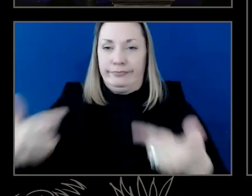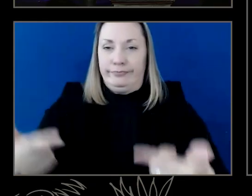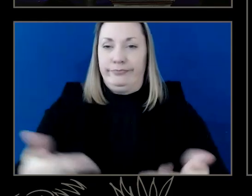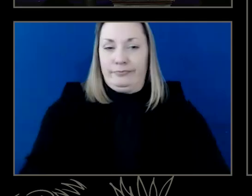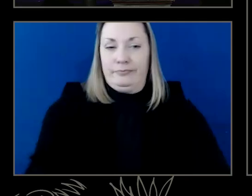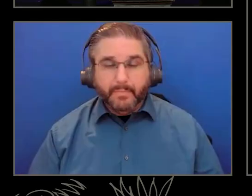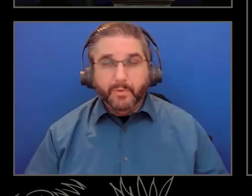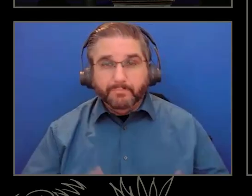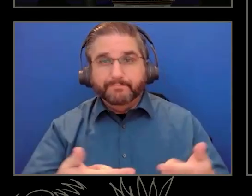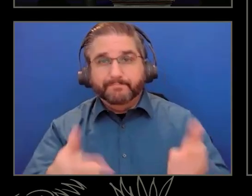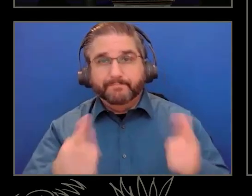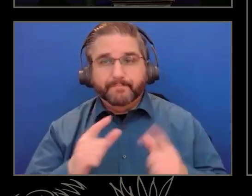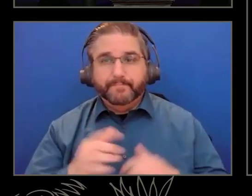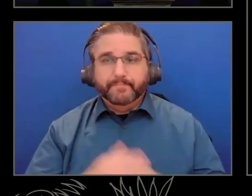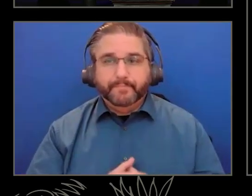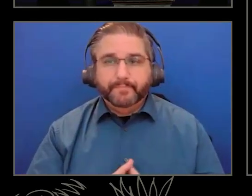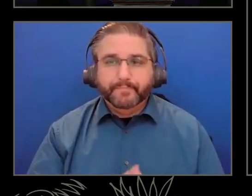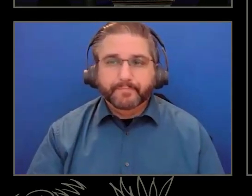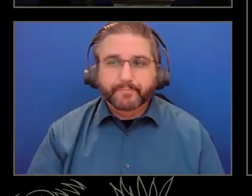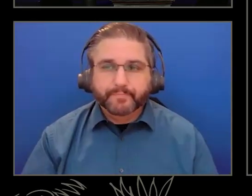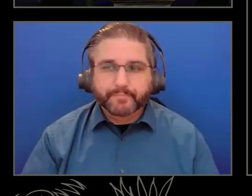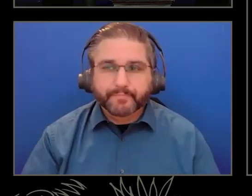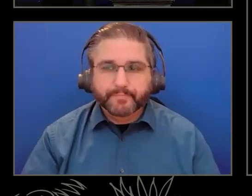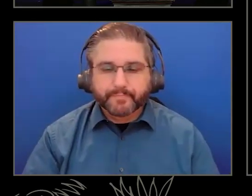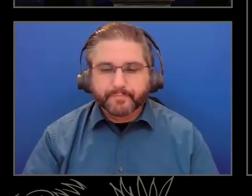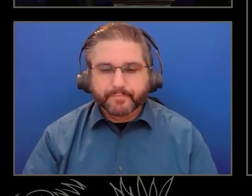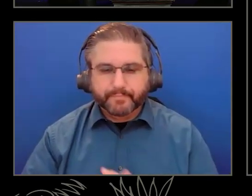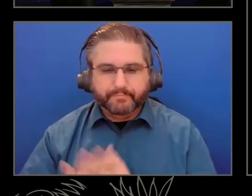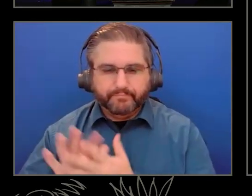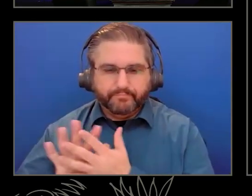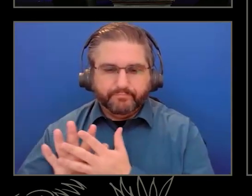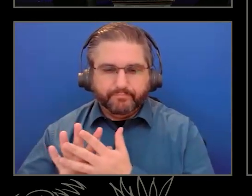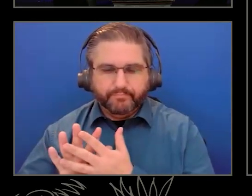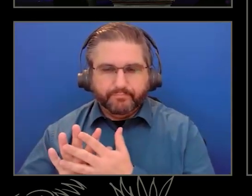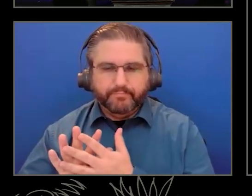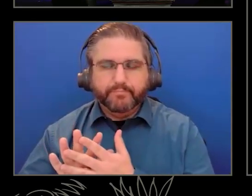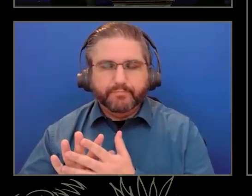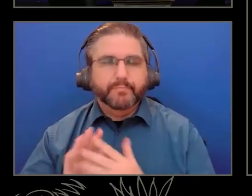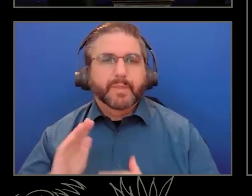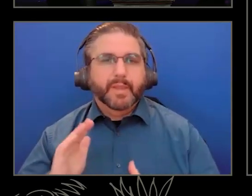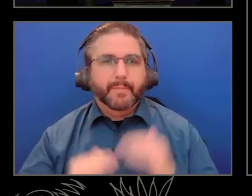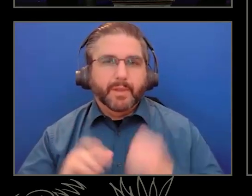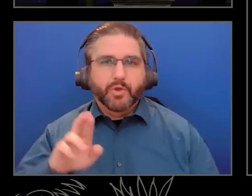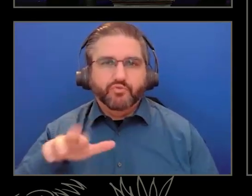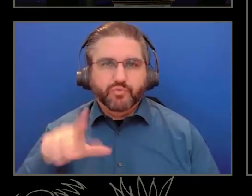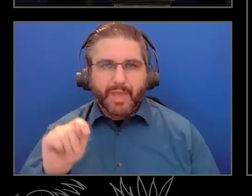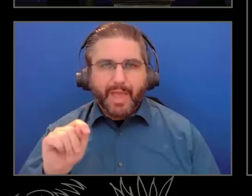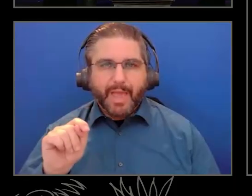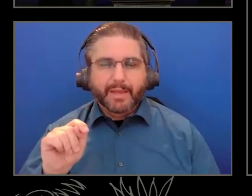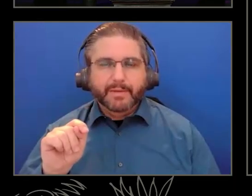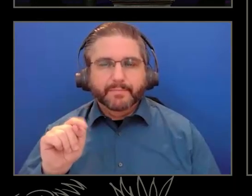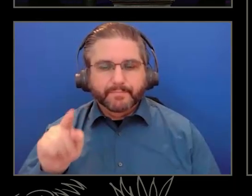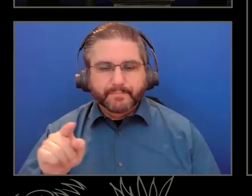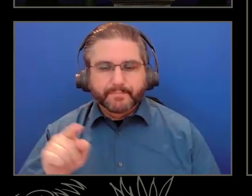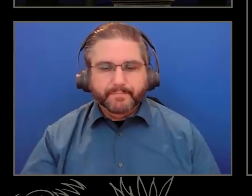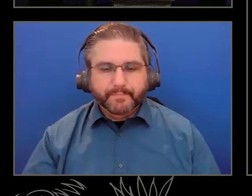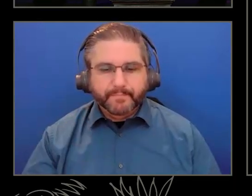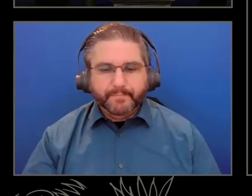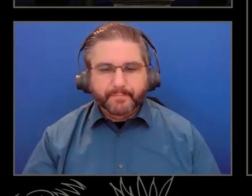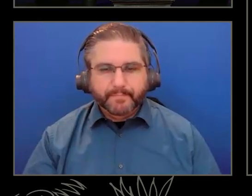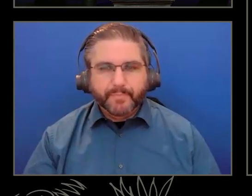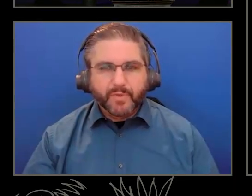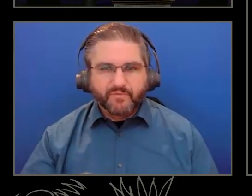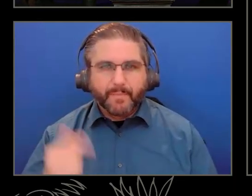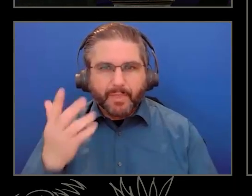This is a TCG card exchange for Pokemon built in React served from S3. So let's